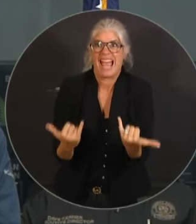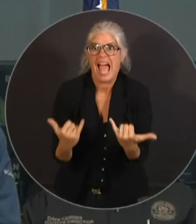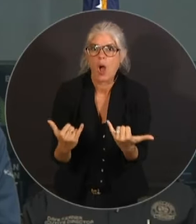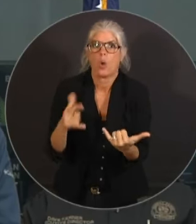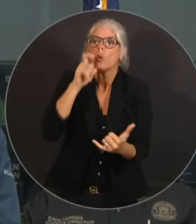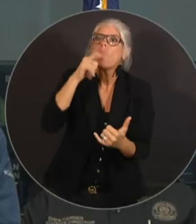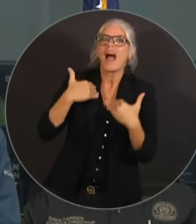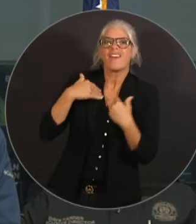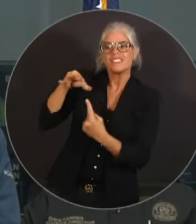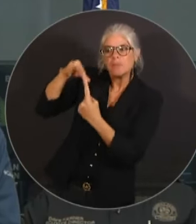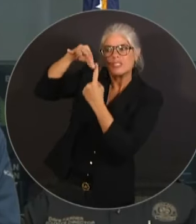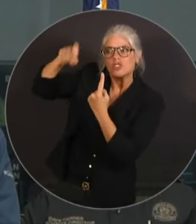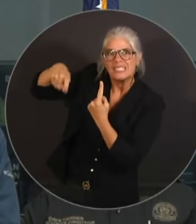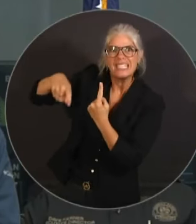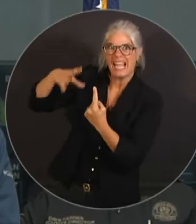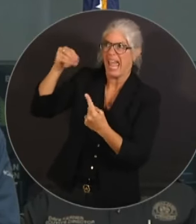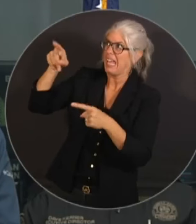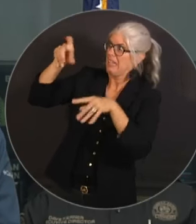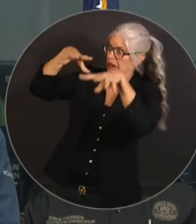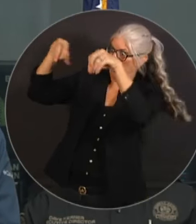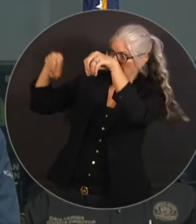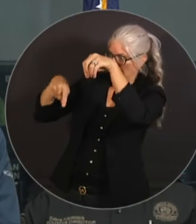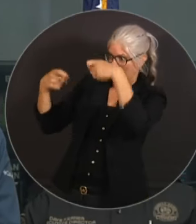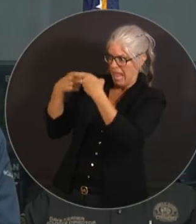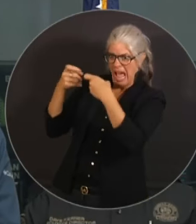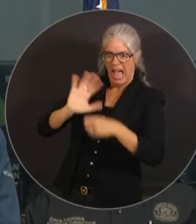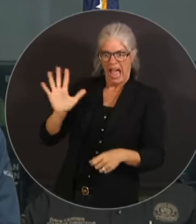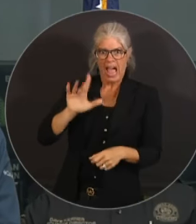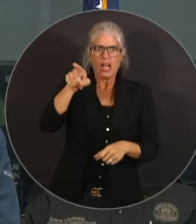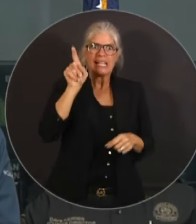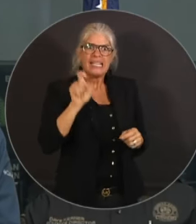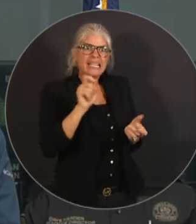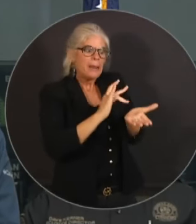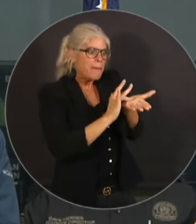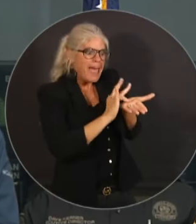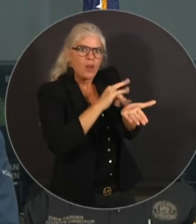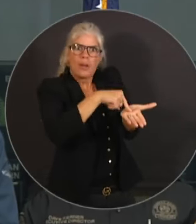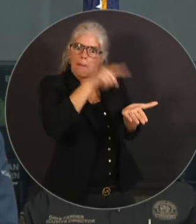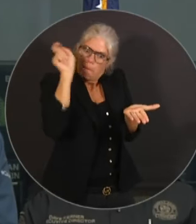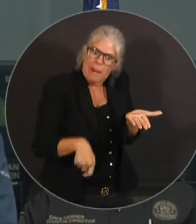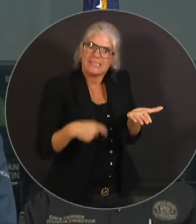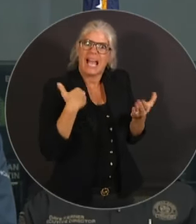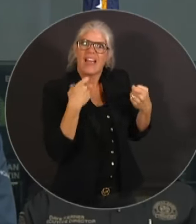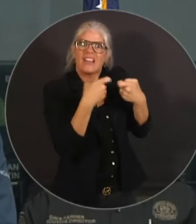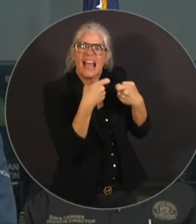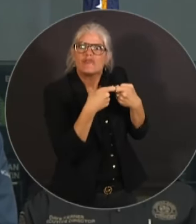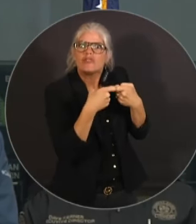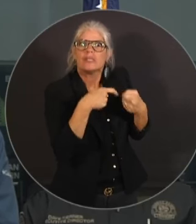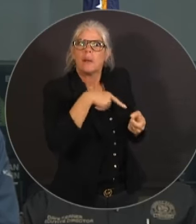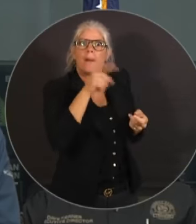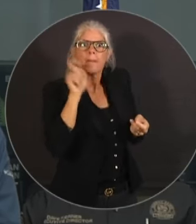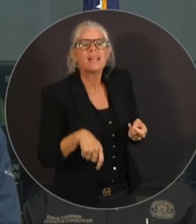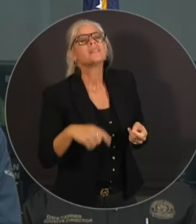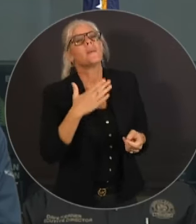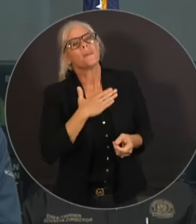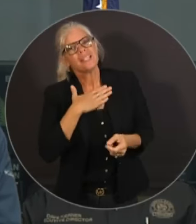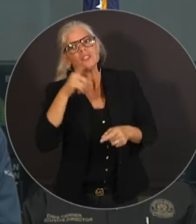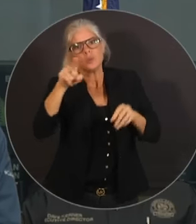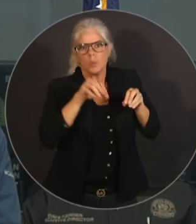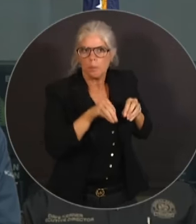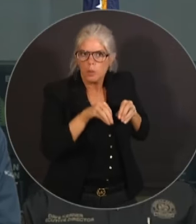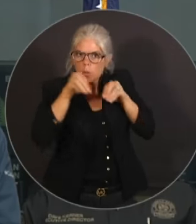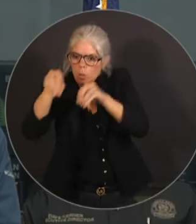lose power, you will not be able to charge those medical devices or use those medical devices, so please get to a place that has guaranteed